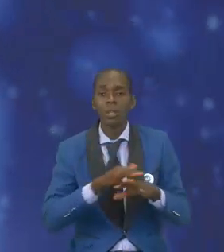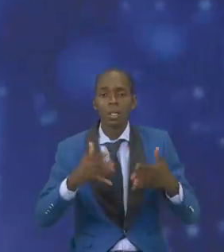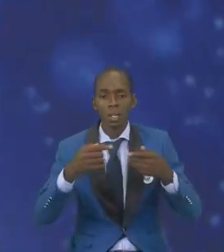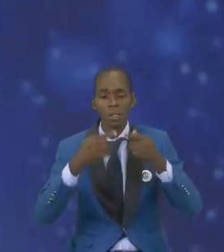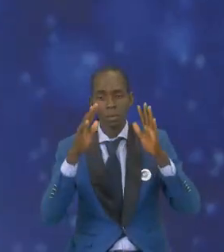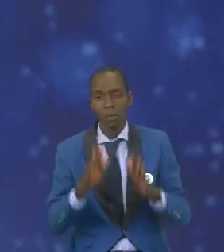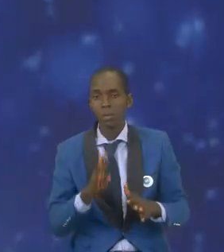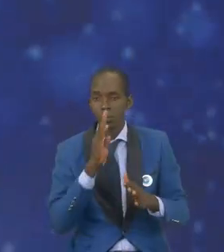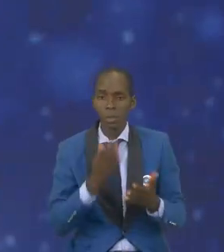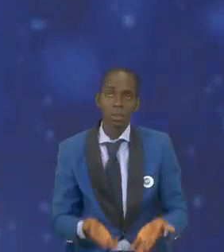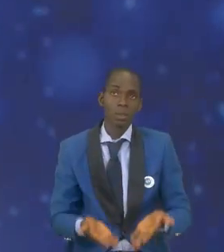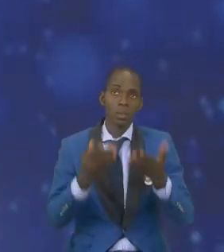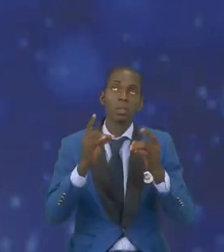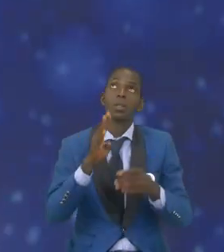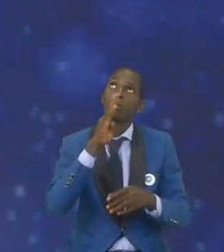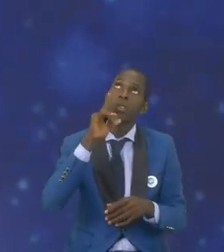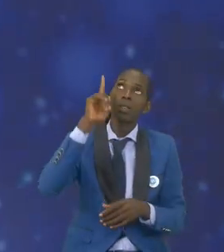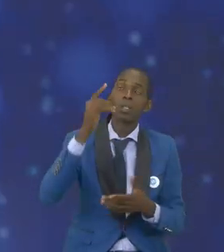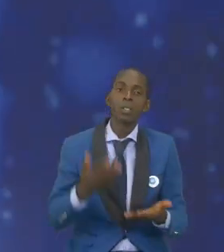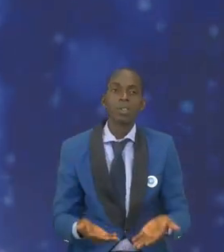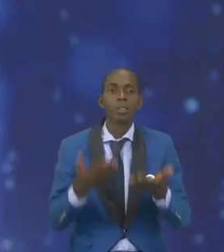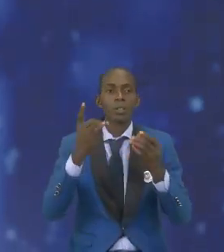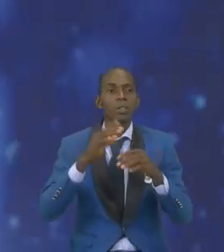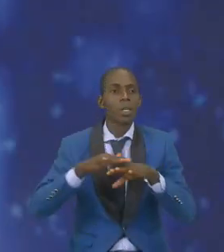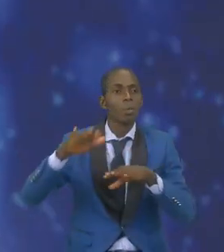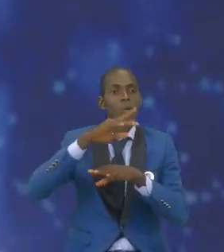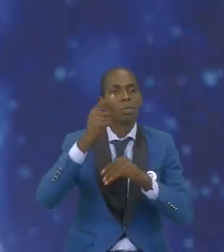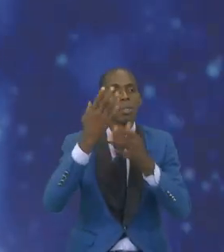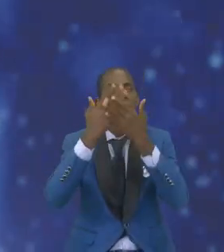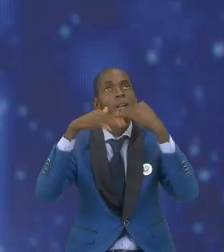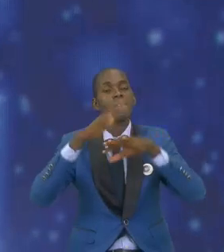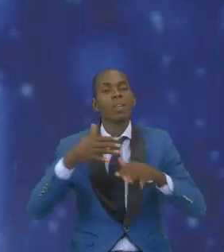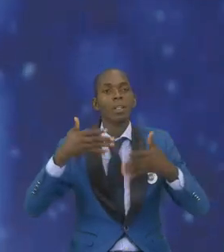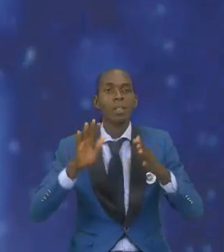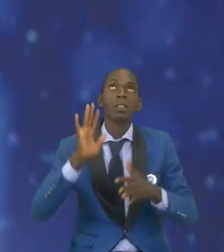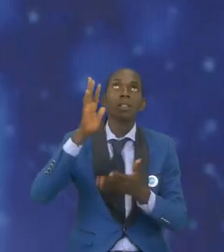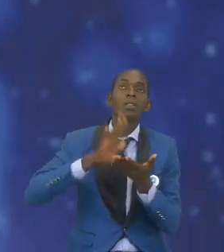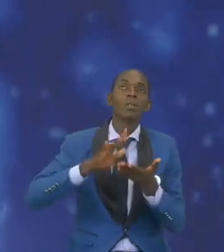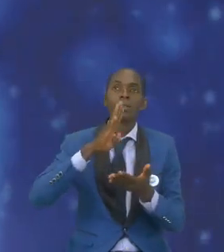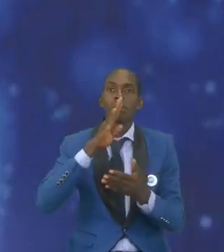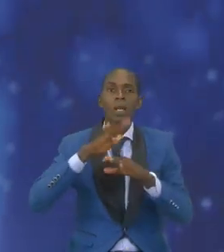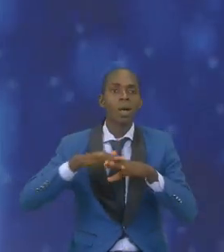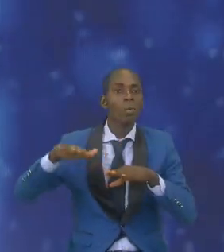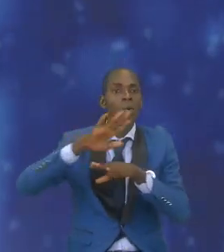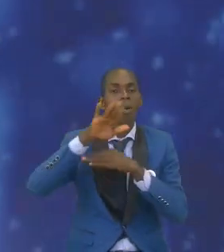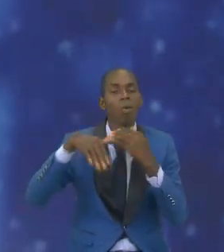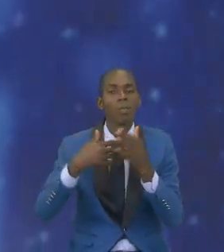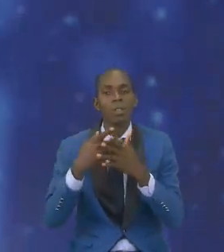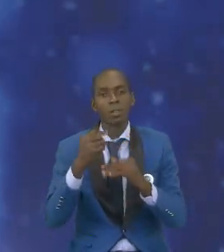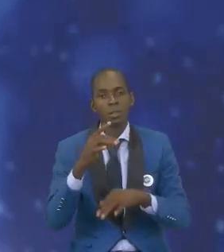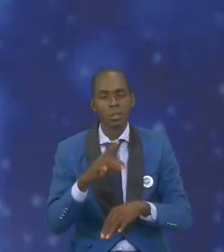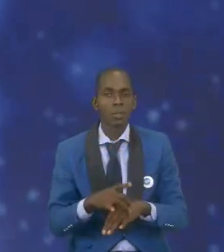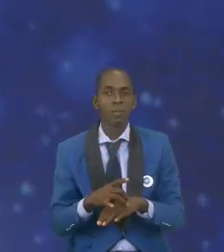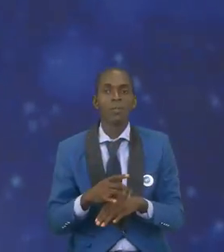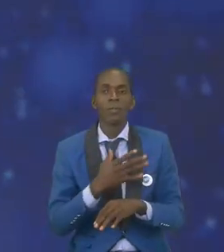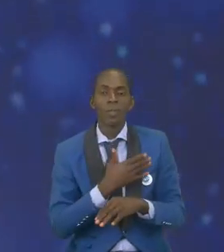thou exalted, O God, above the heavens. Let thy glory be above all the earth. And